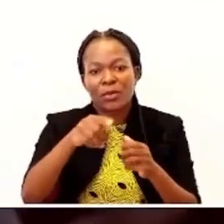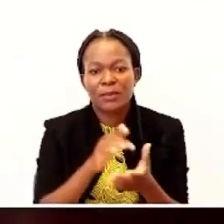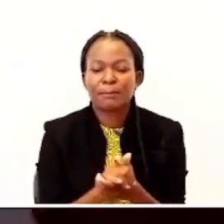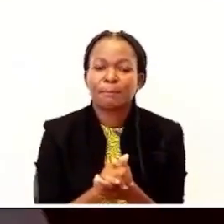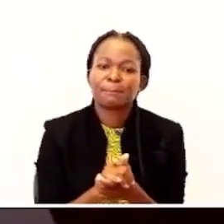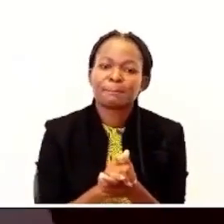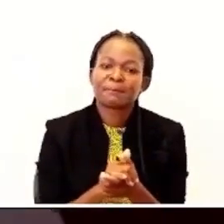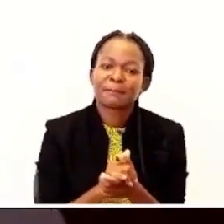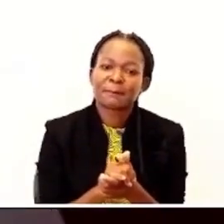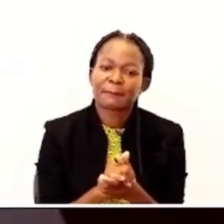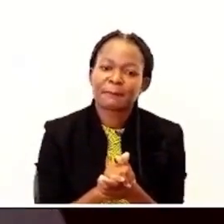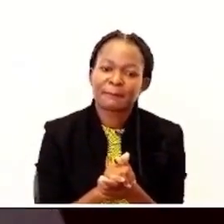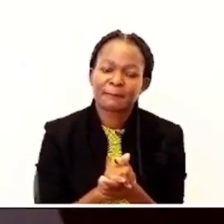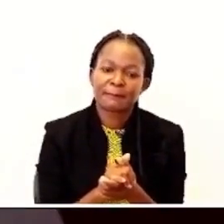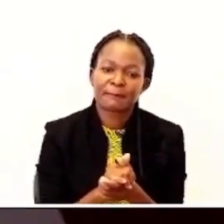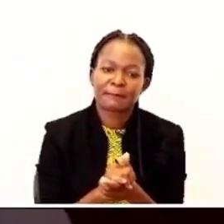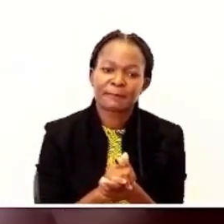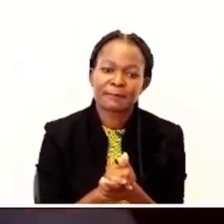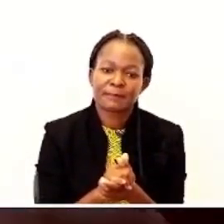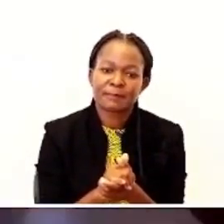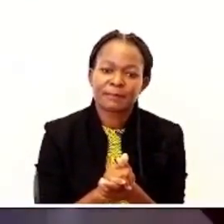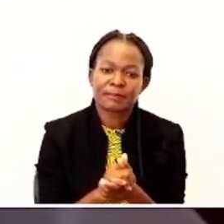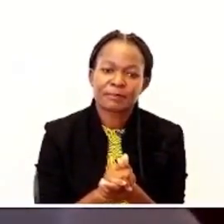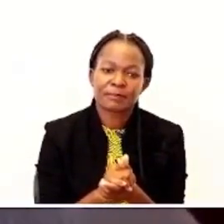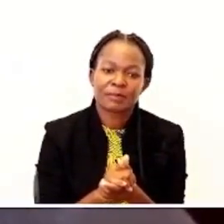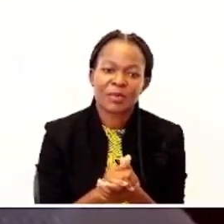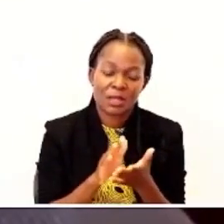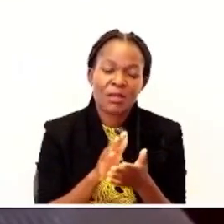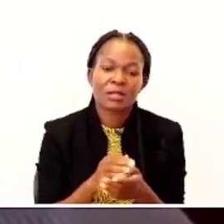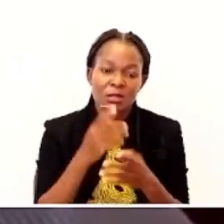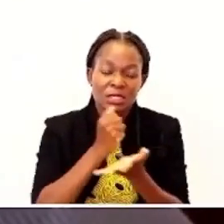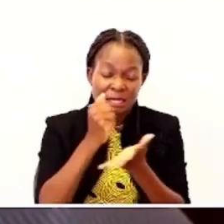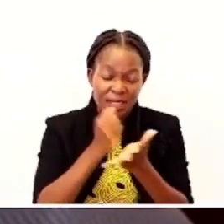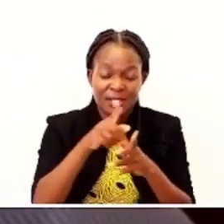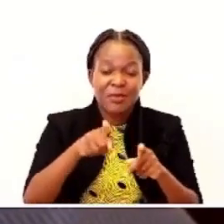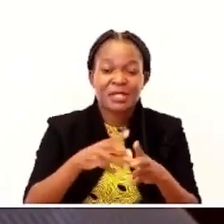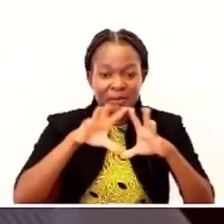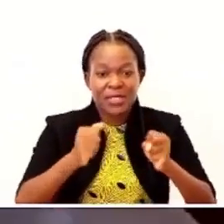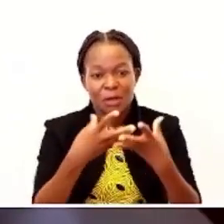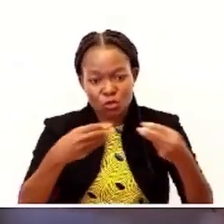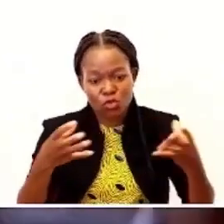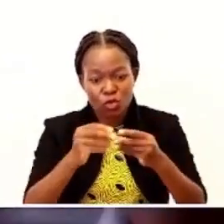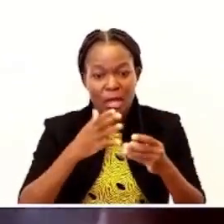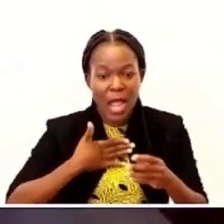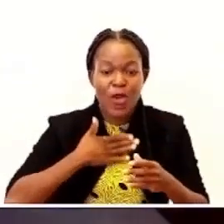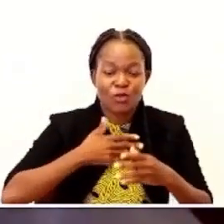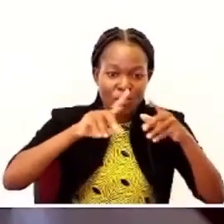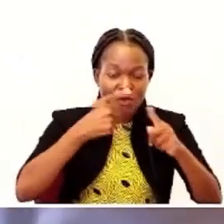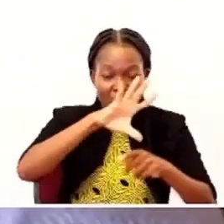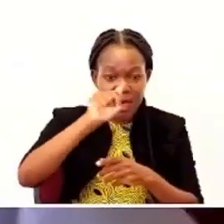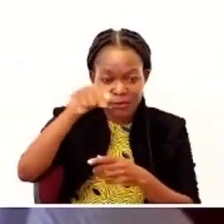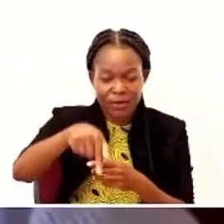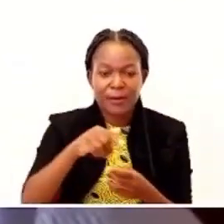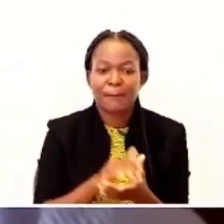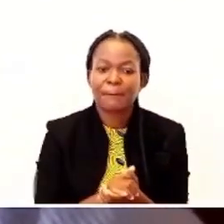about our environment in order to find solutions locally. Thank you we need so to much, invest Ahmed. in